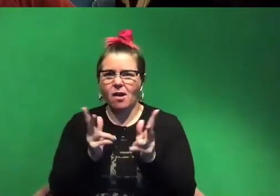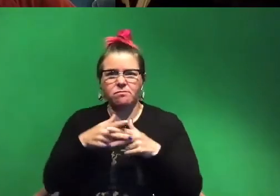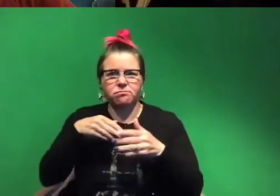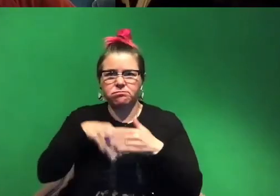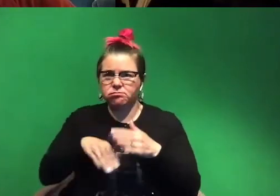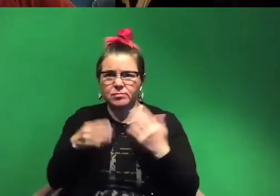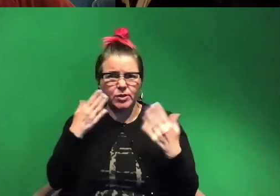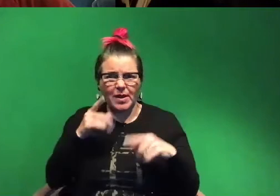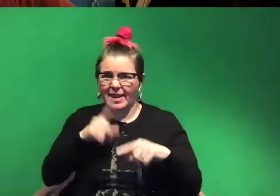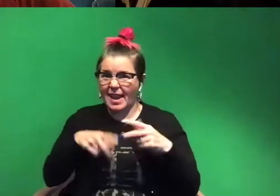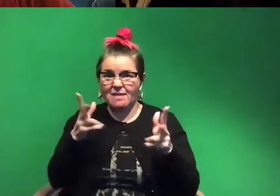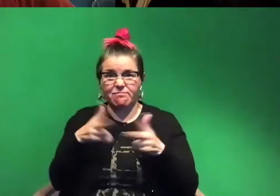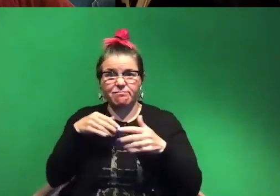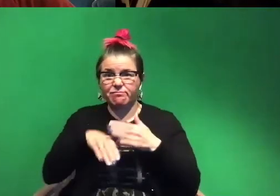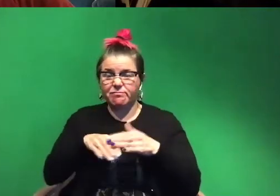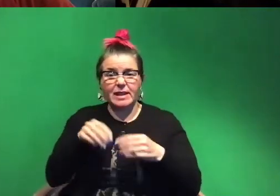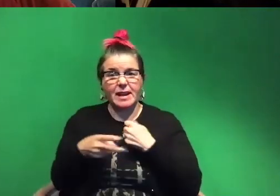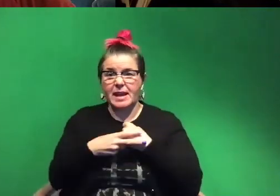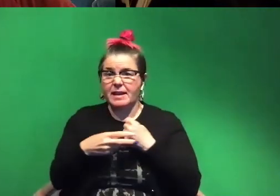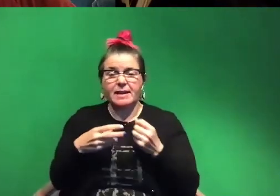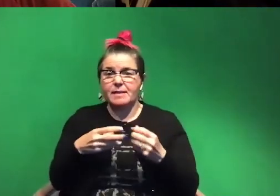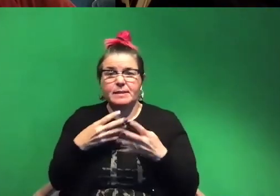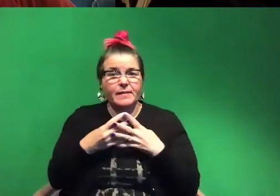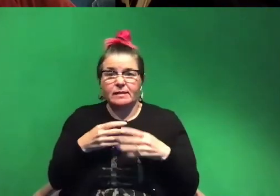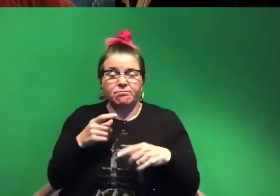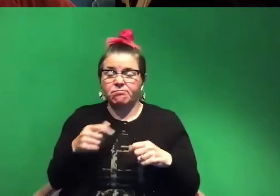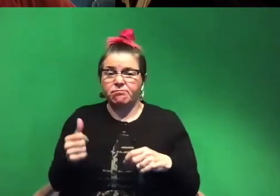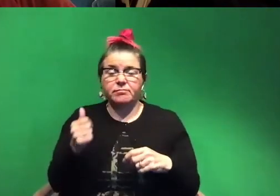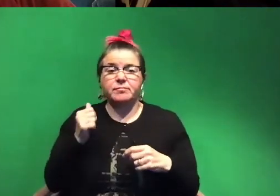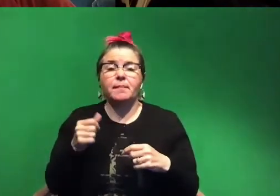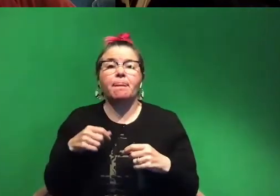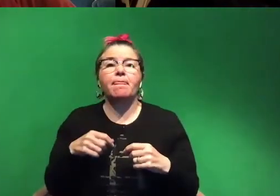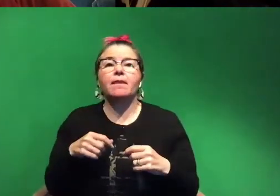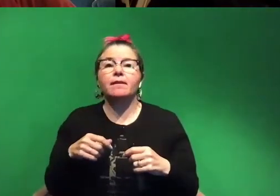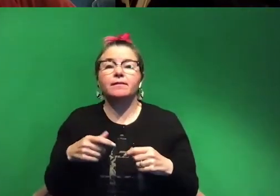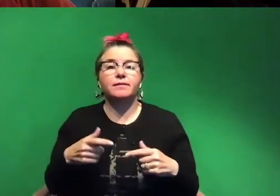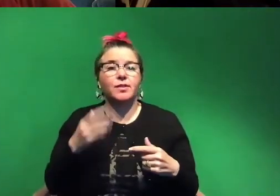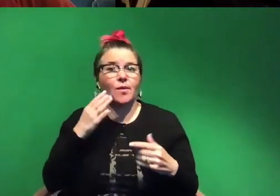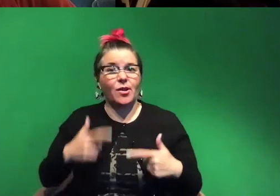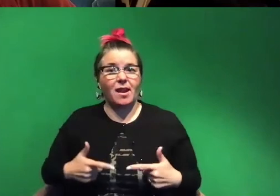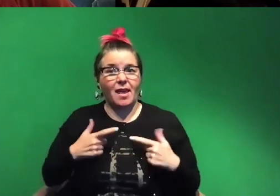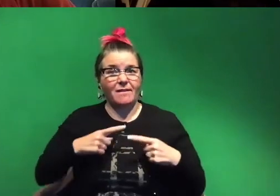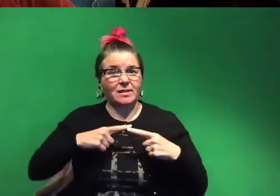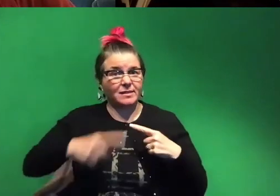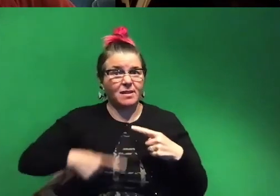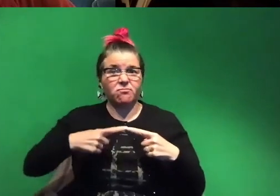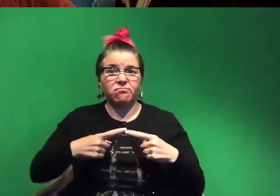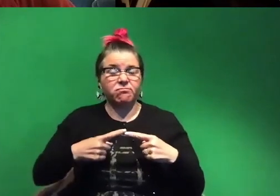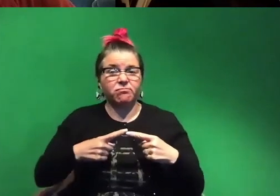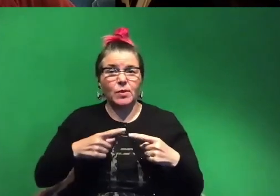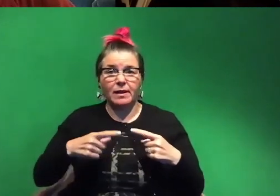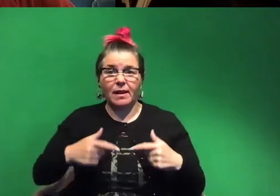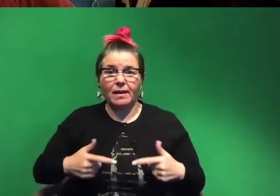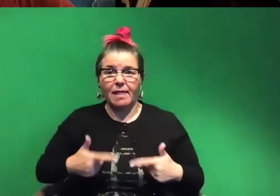to reproduce in captivity for the most part. We don't really know the life cycle or the lifespan